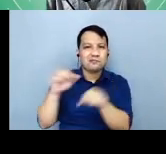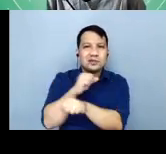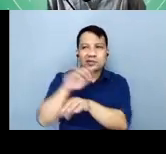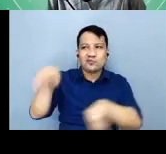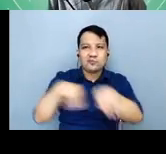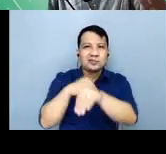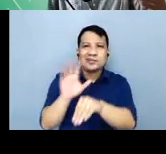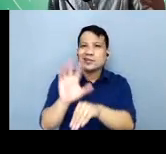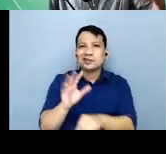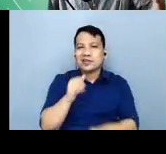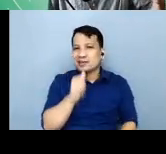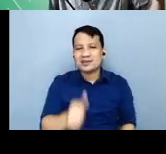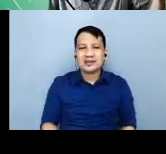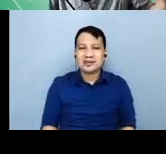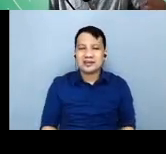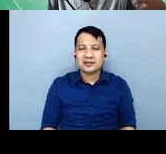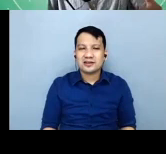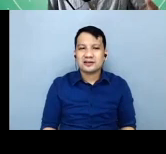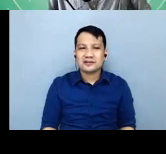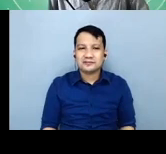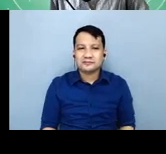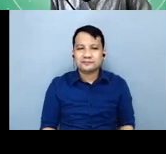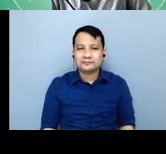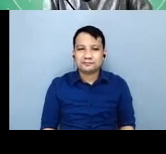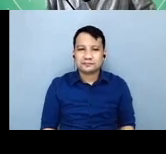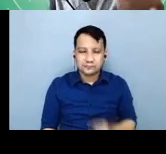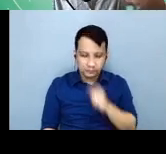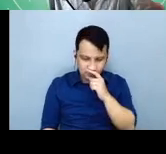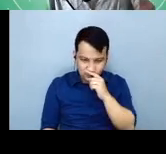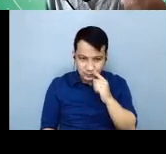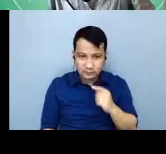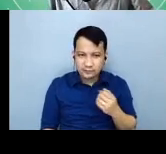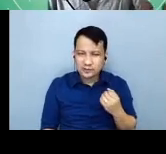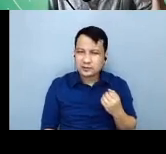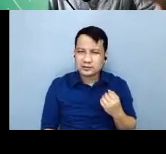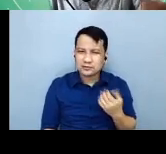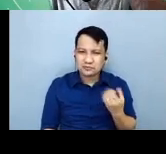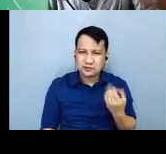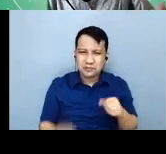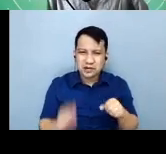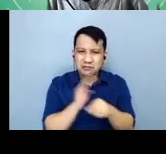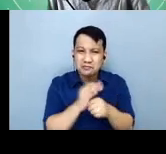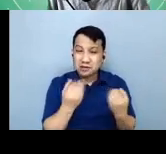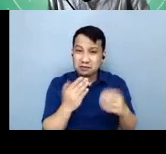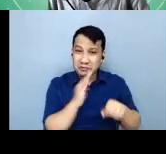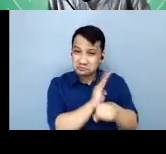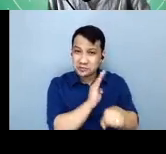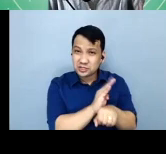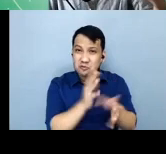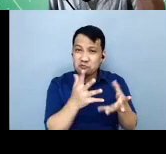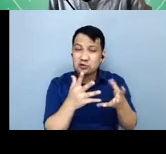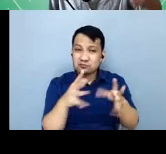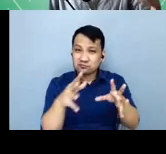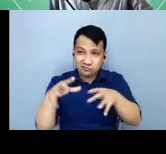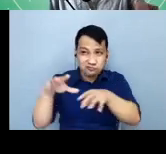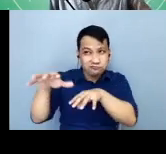goes into it. So the idea is that for many businesses that want to adopt sustainability,